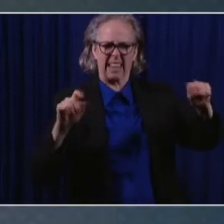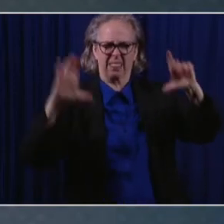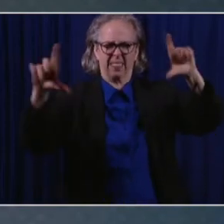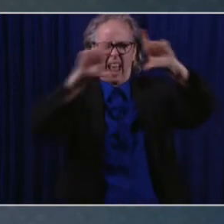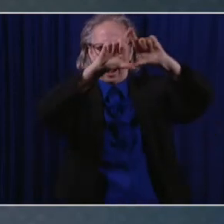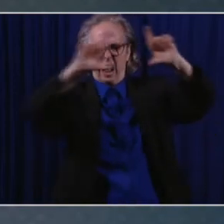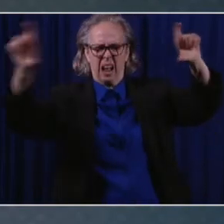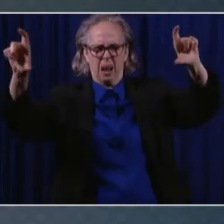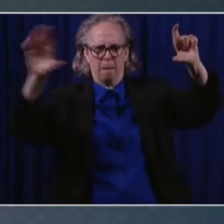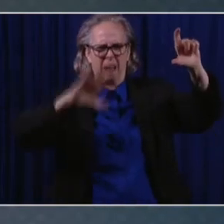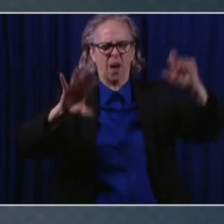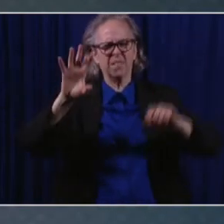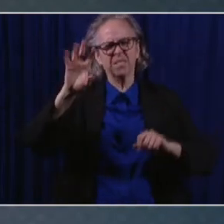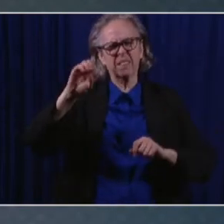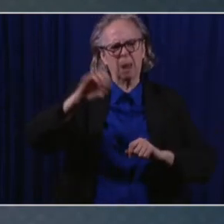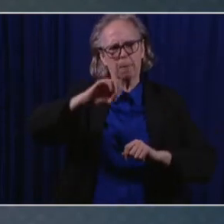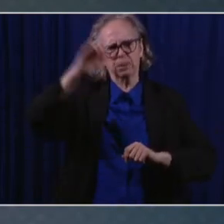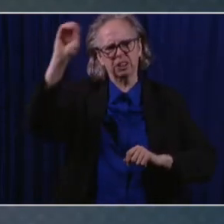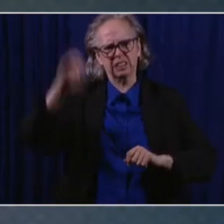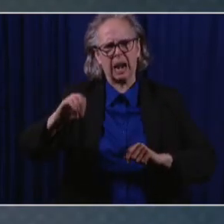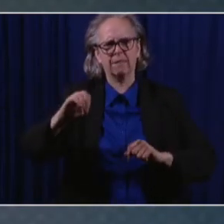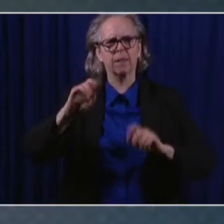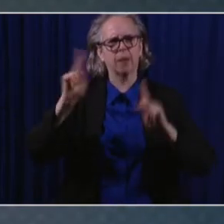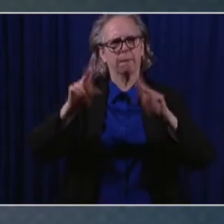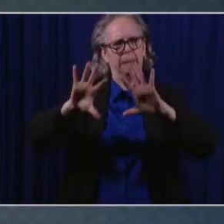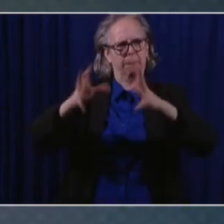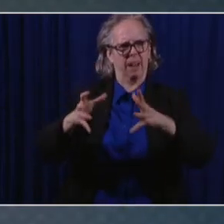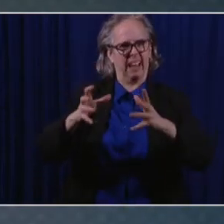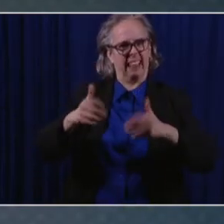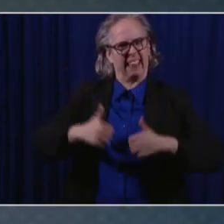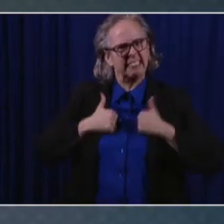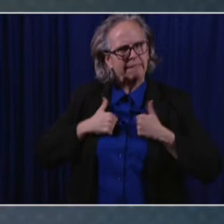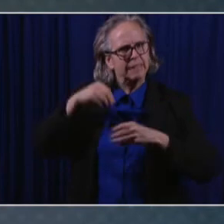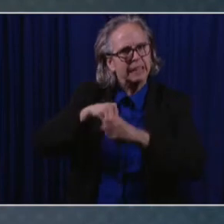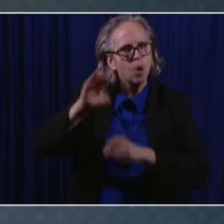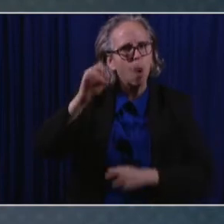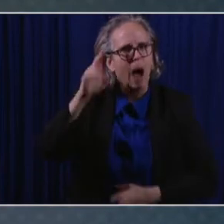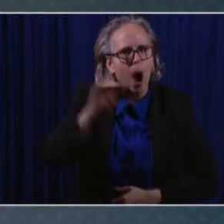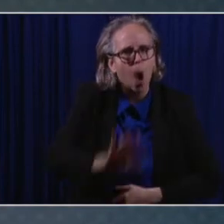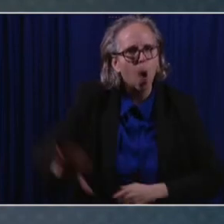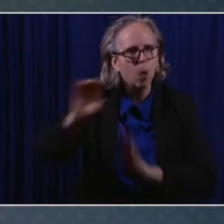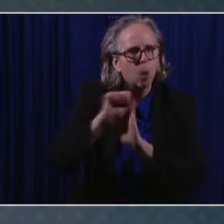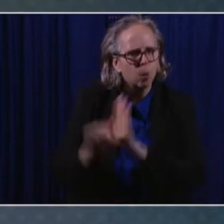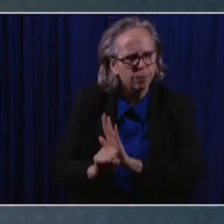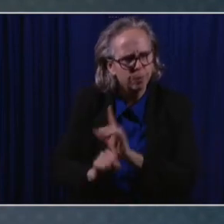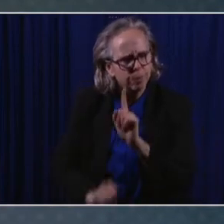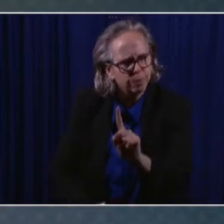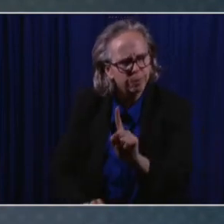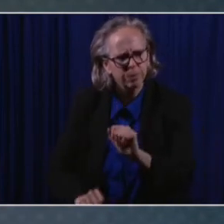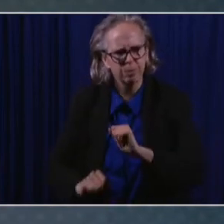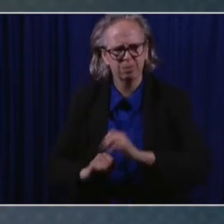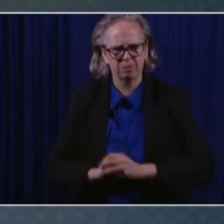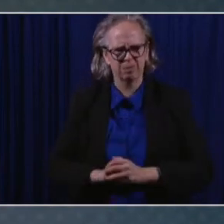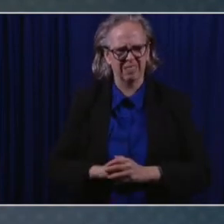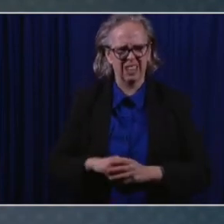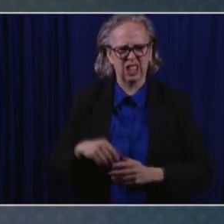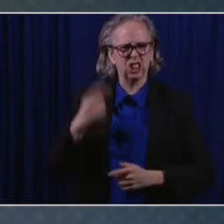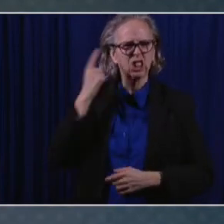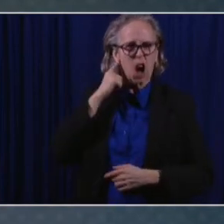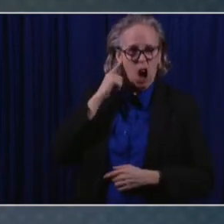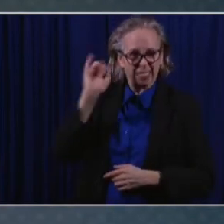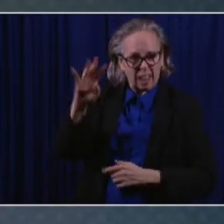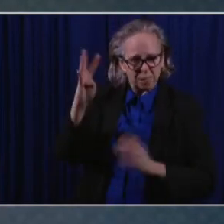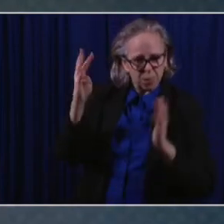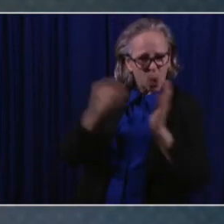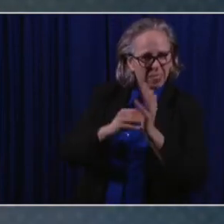covered. So you heard the governor just say that there are 4,358 hospitalizations that were announced today.